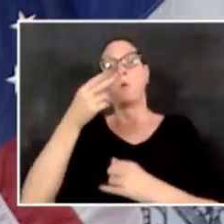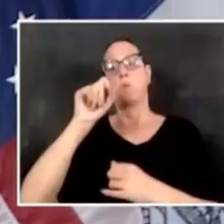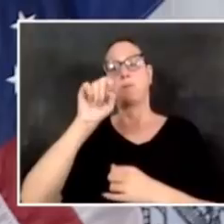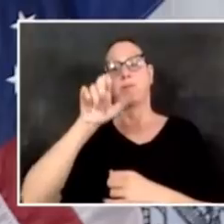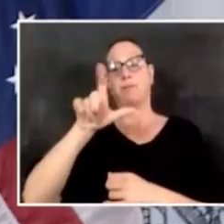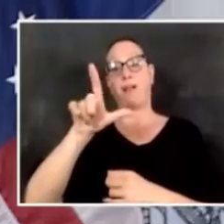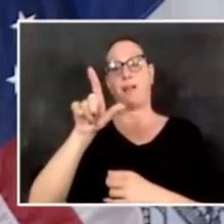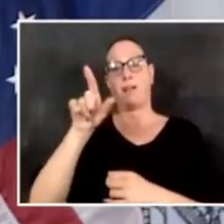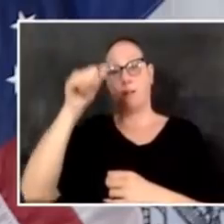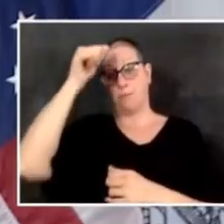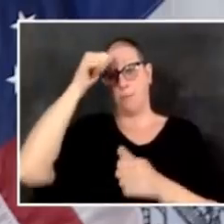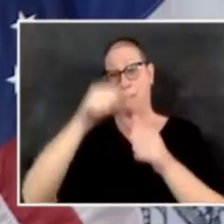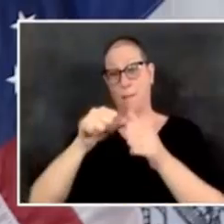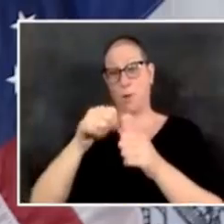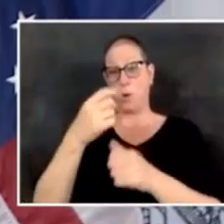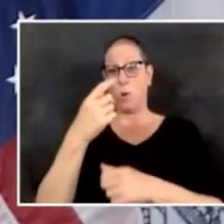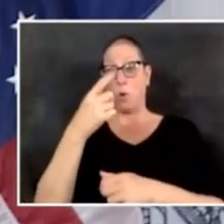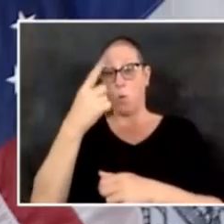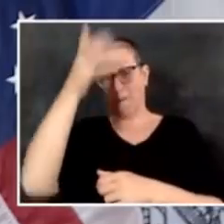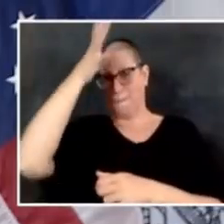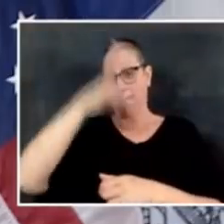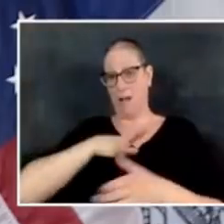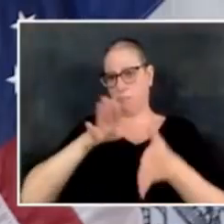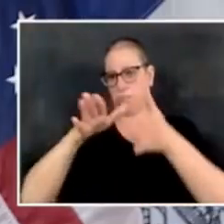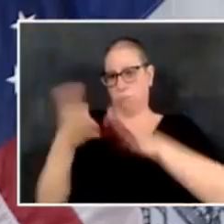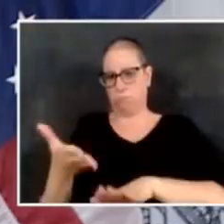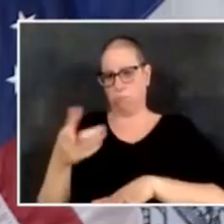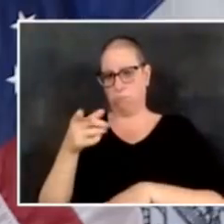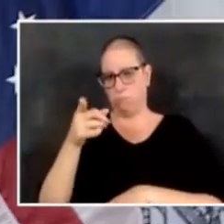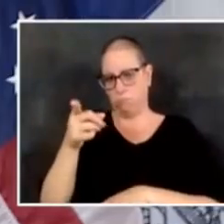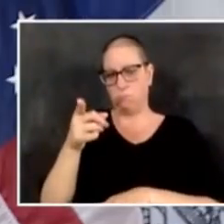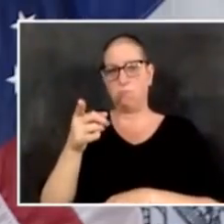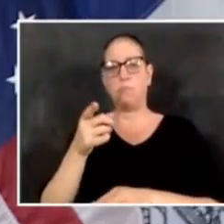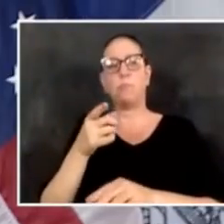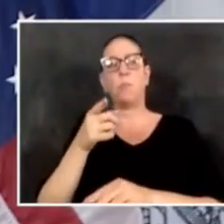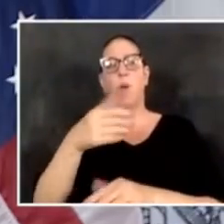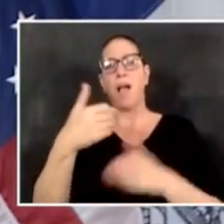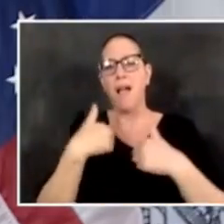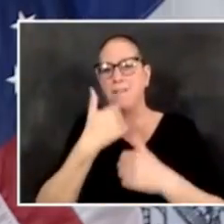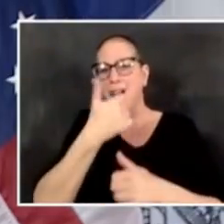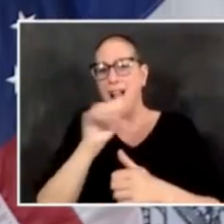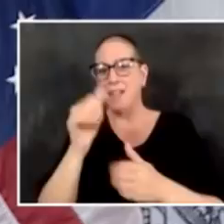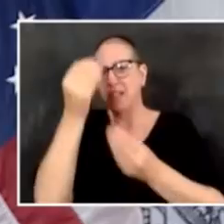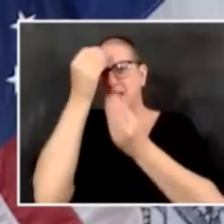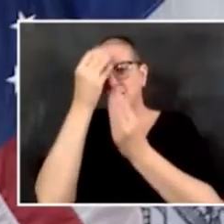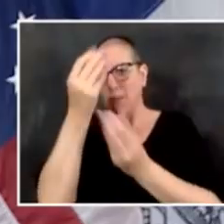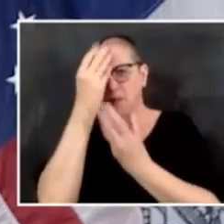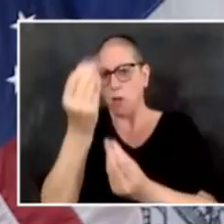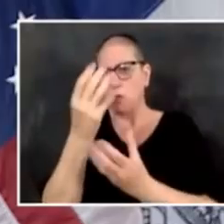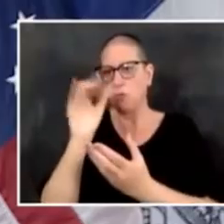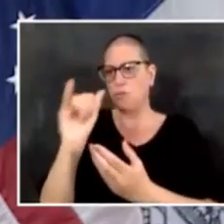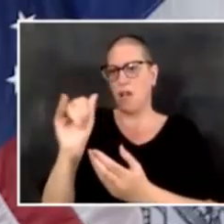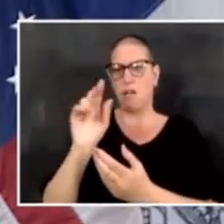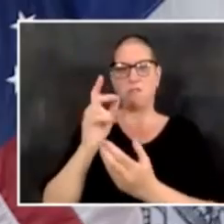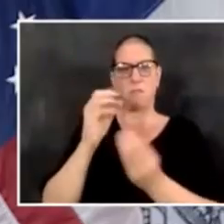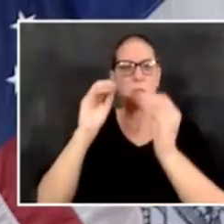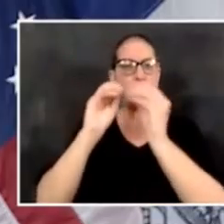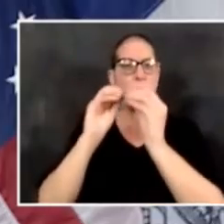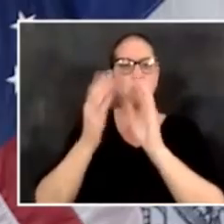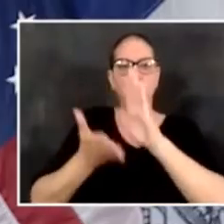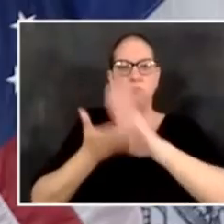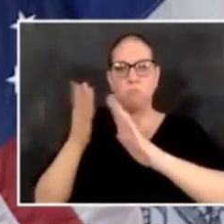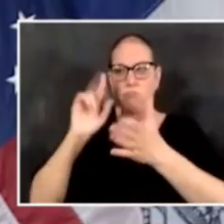sending people to the hotel and others? I believe that was pending because of the investigation.